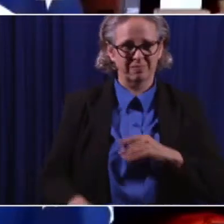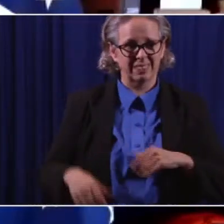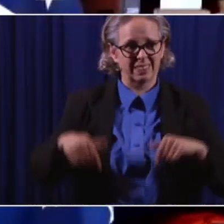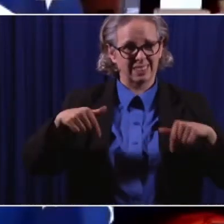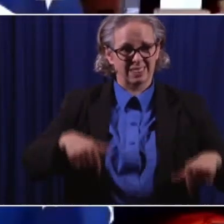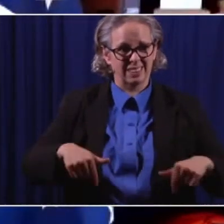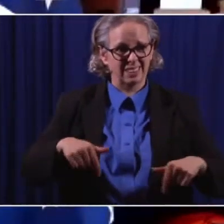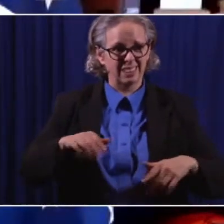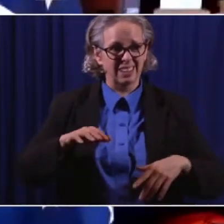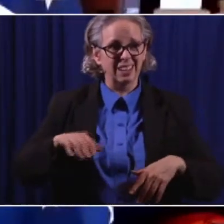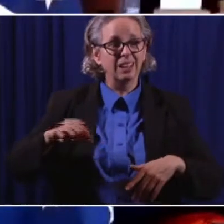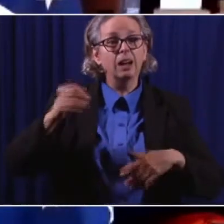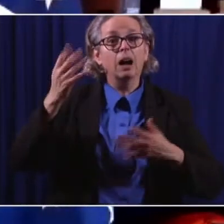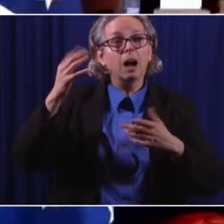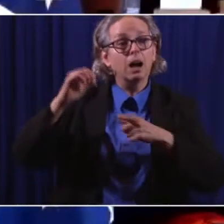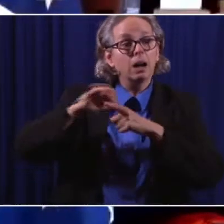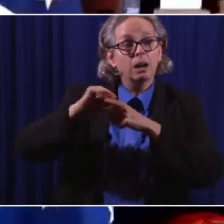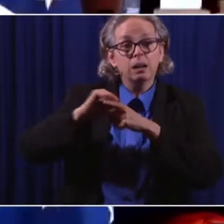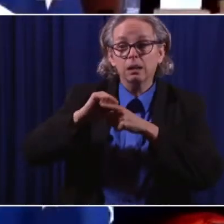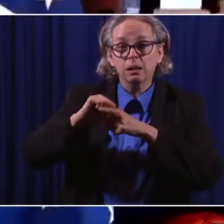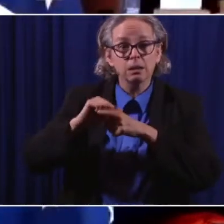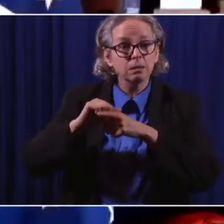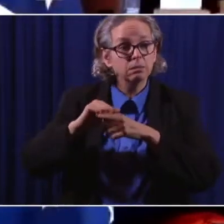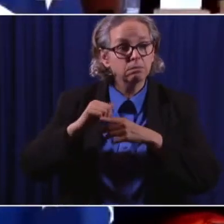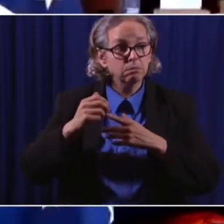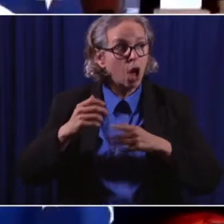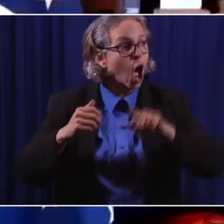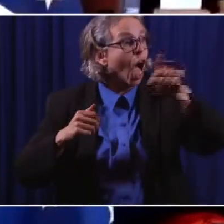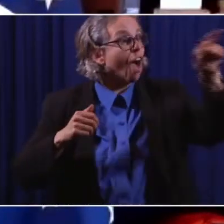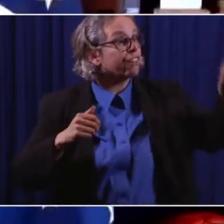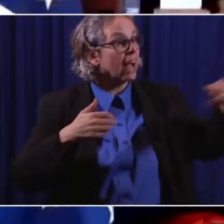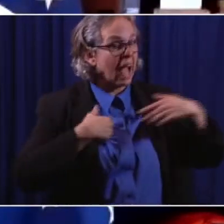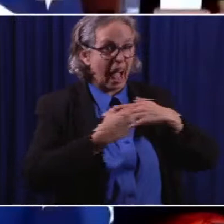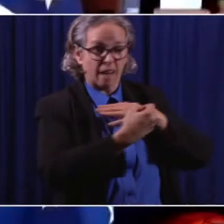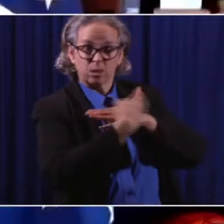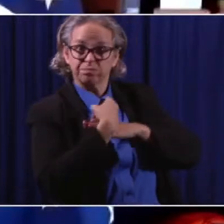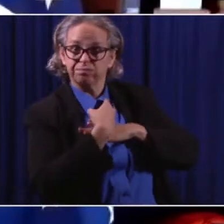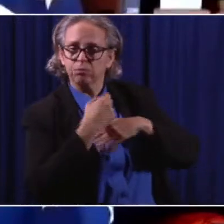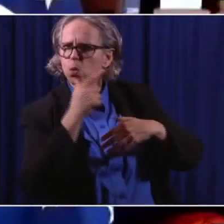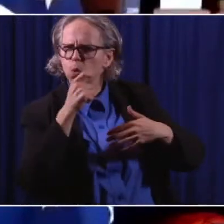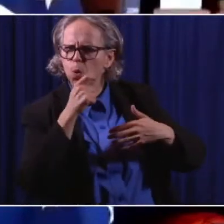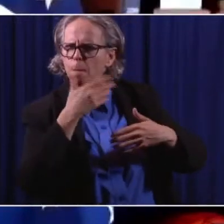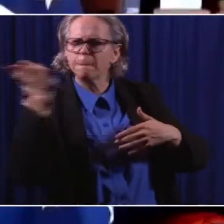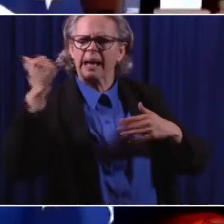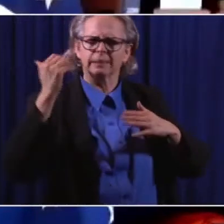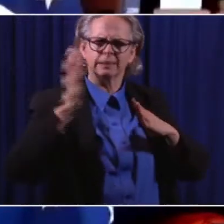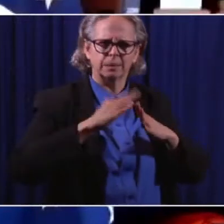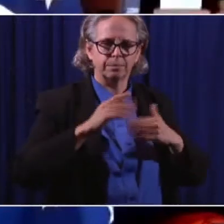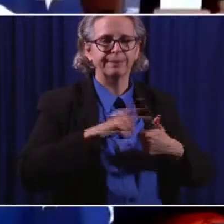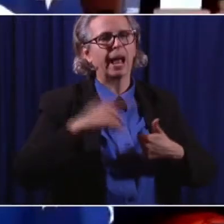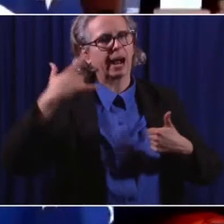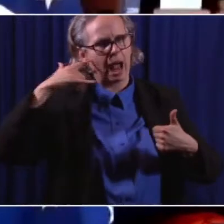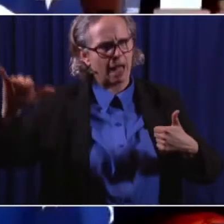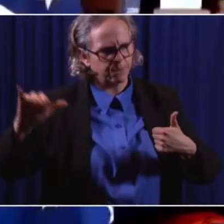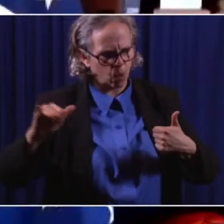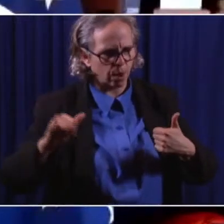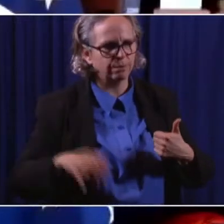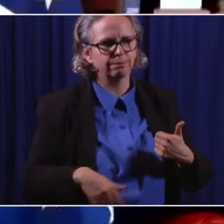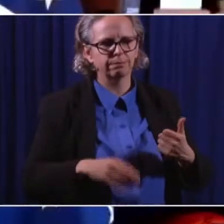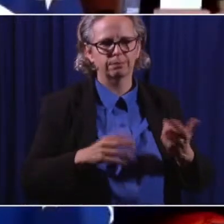Partnership Information Data System, so we've got some factual basis for this, were California, which is obviously a bigger